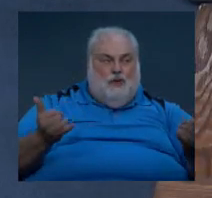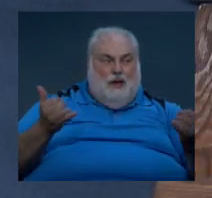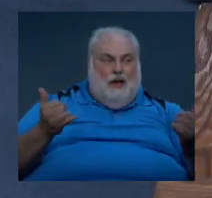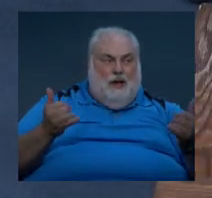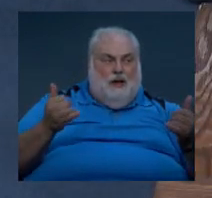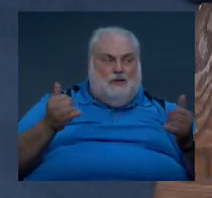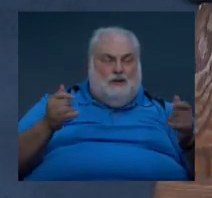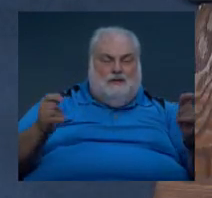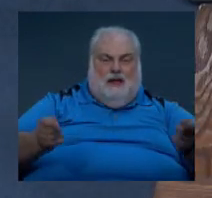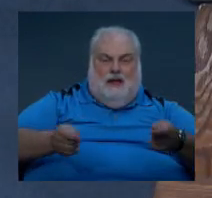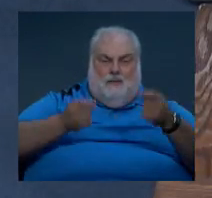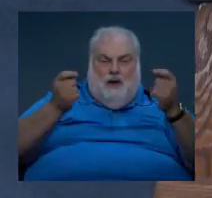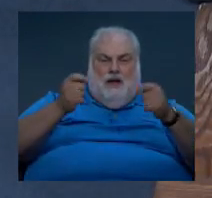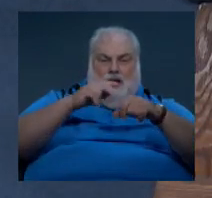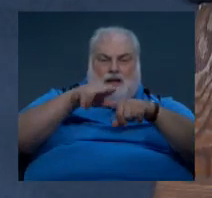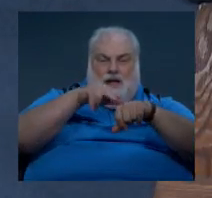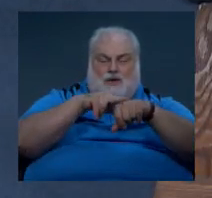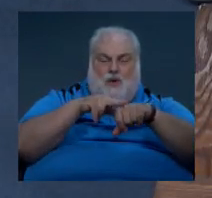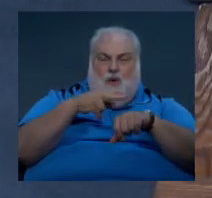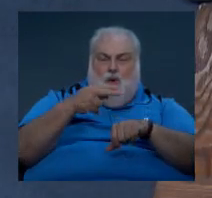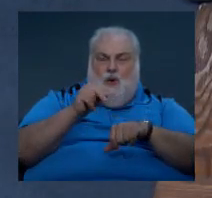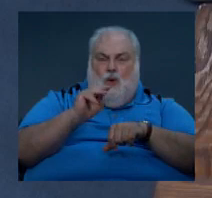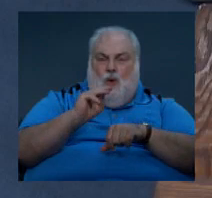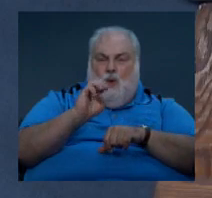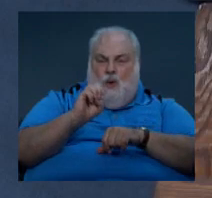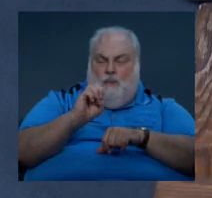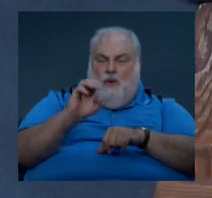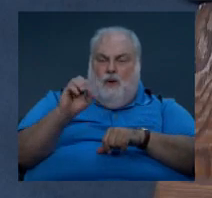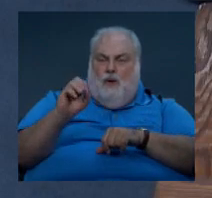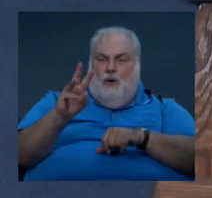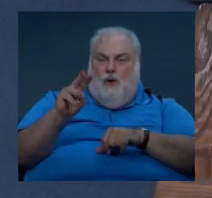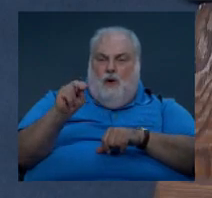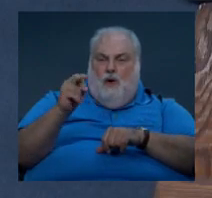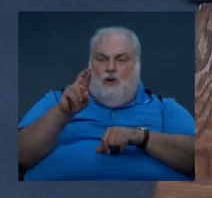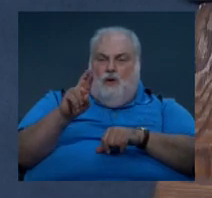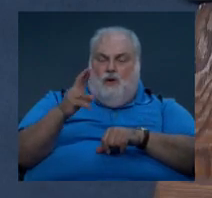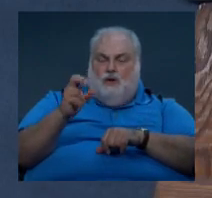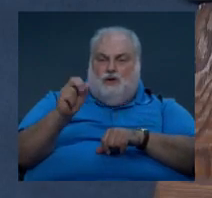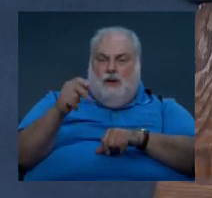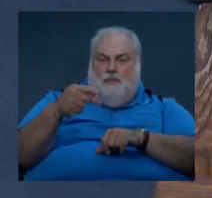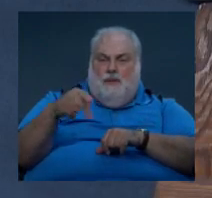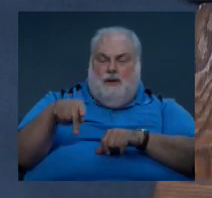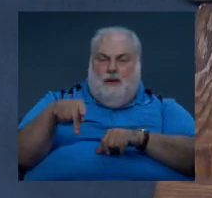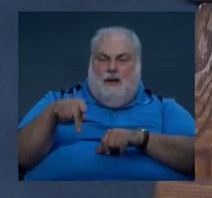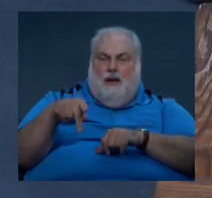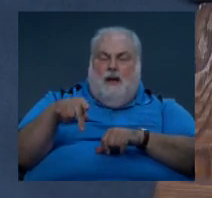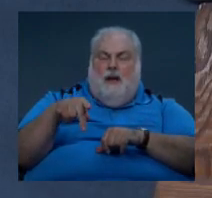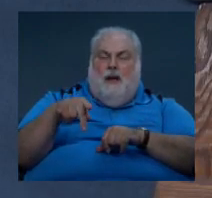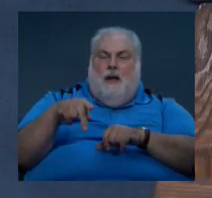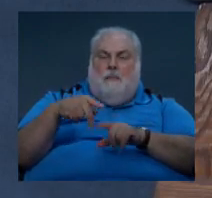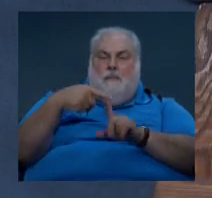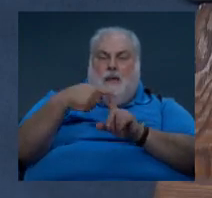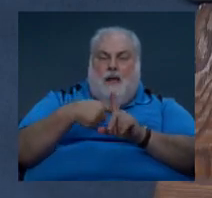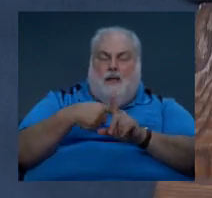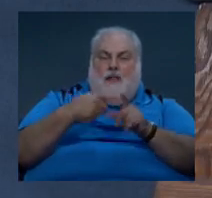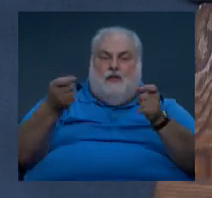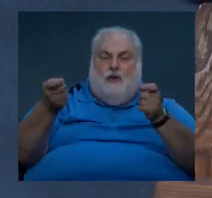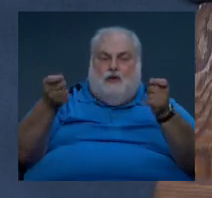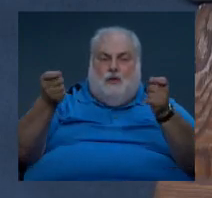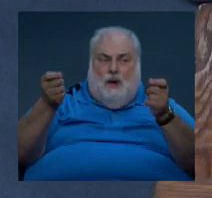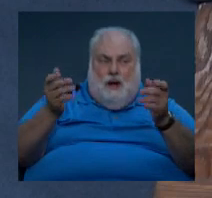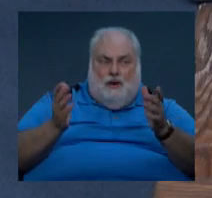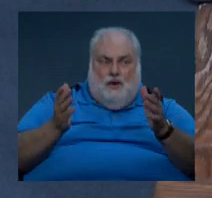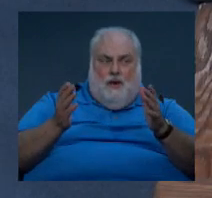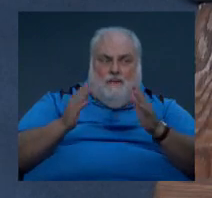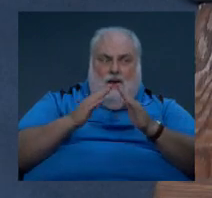Month, and I'm going to have the Director of Housing and Urban Development for the Little Rock Field Office, Wanda Merritt, come up and say a